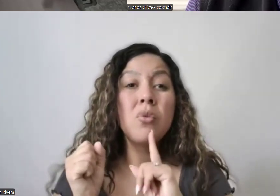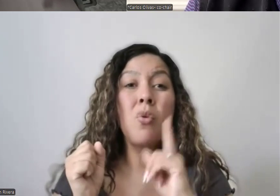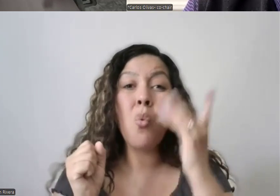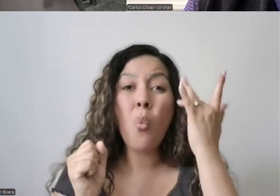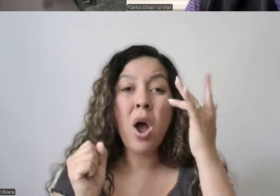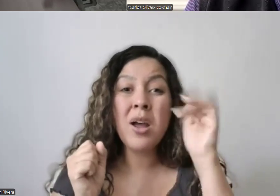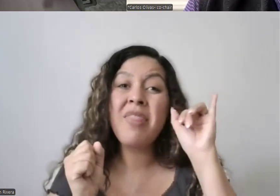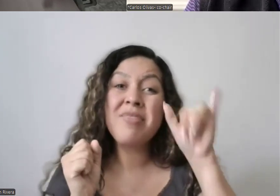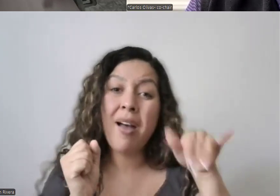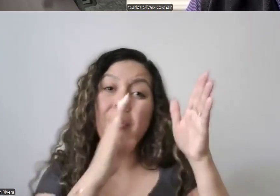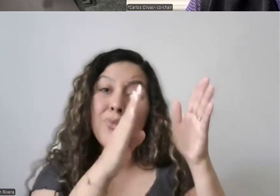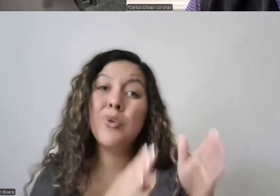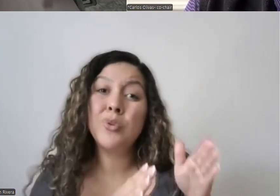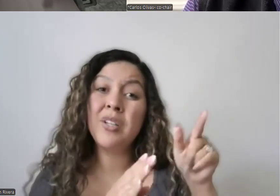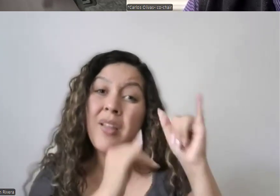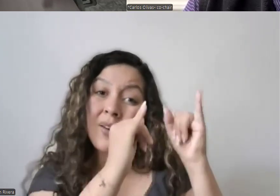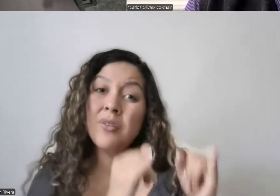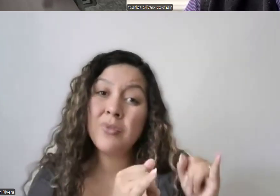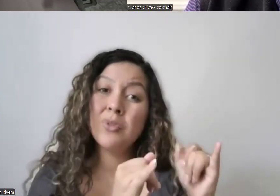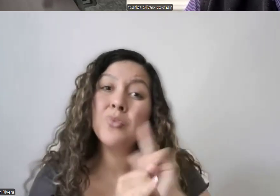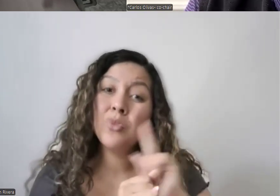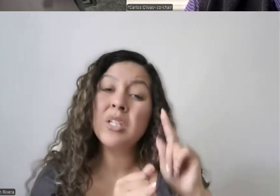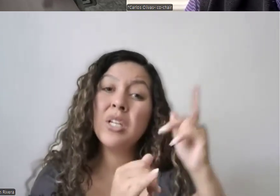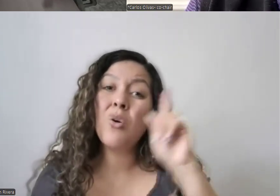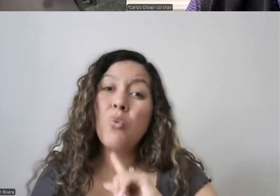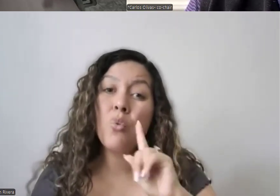because that person was extremely alone.